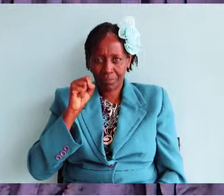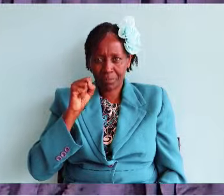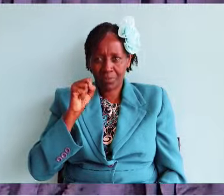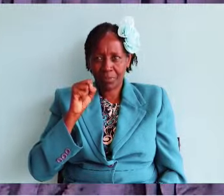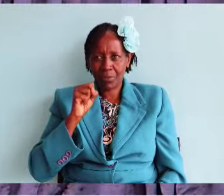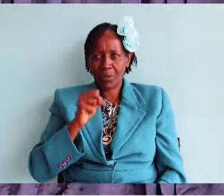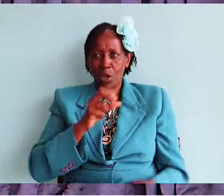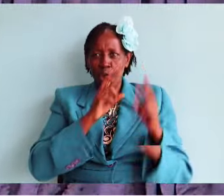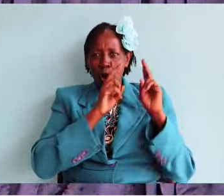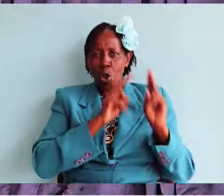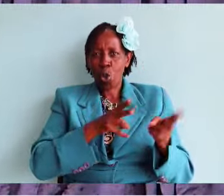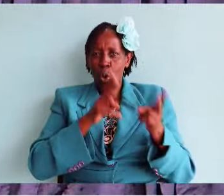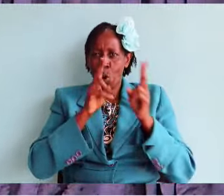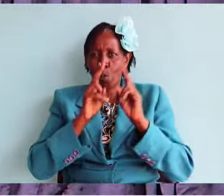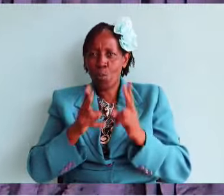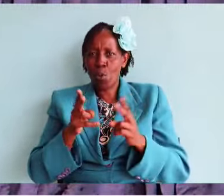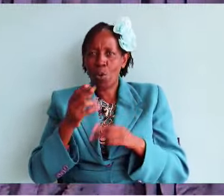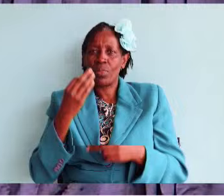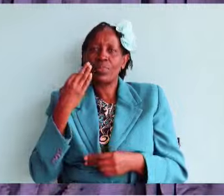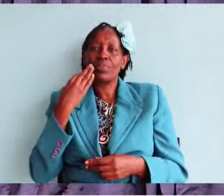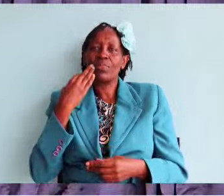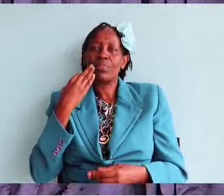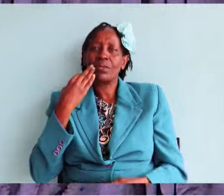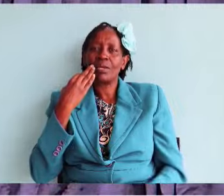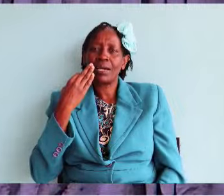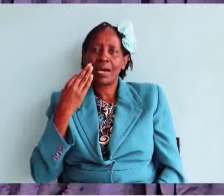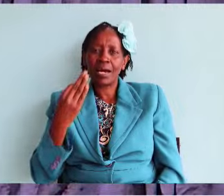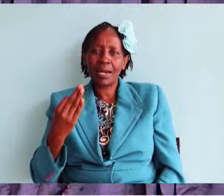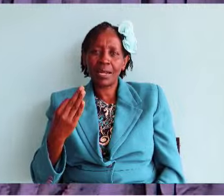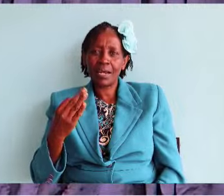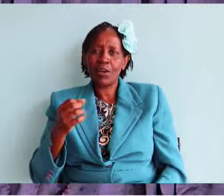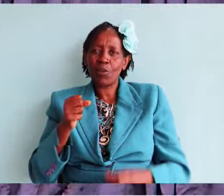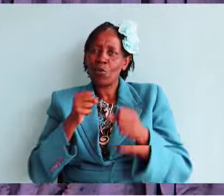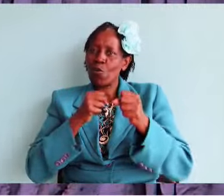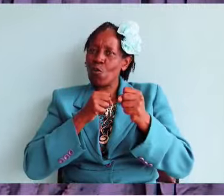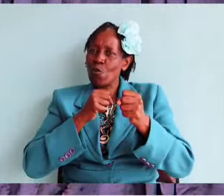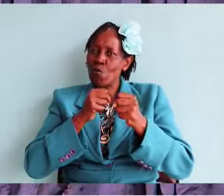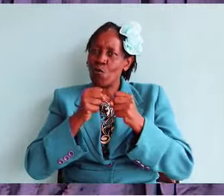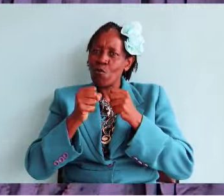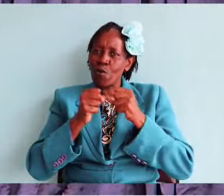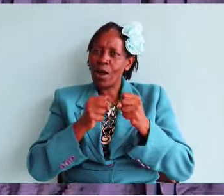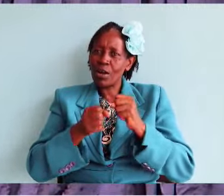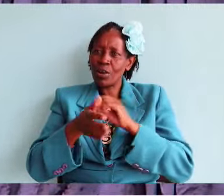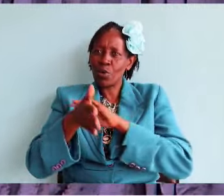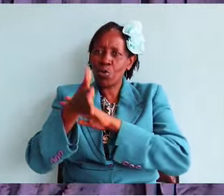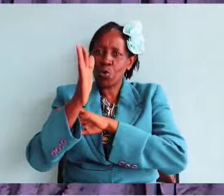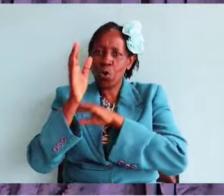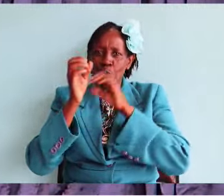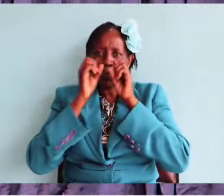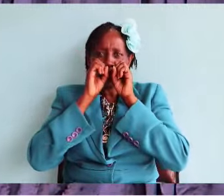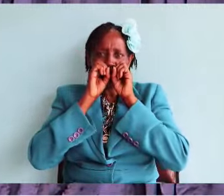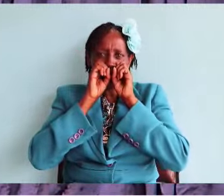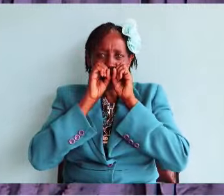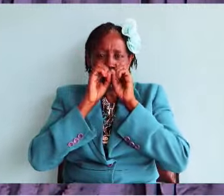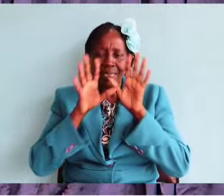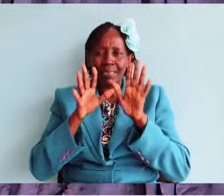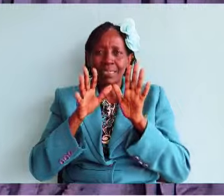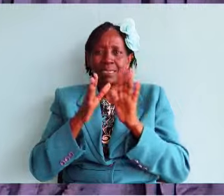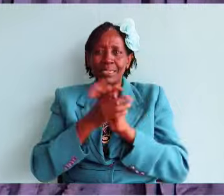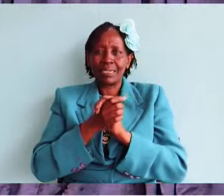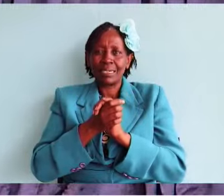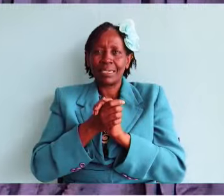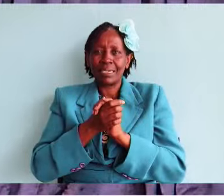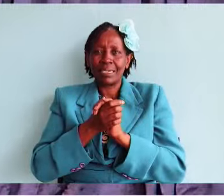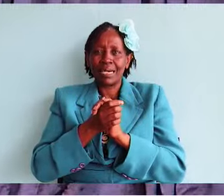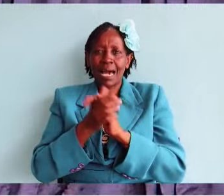And 300 men are going to fight them. So God is placing them at a